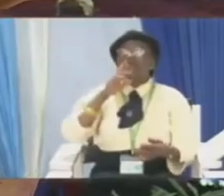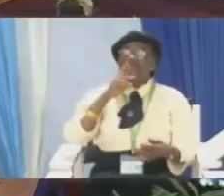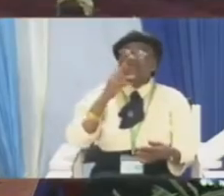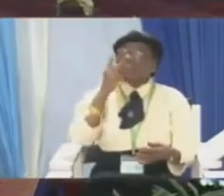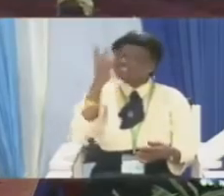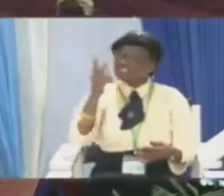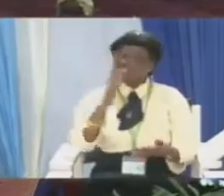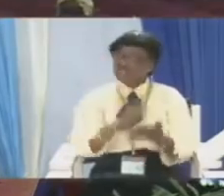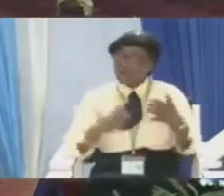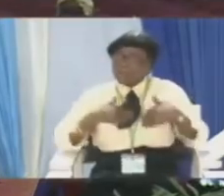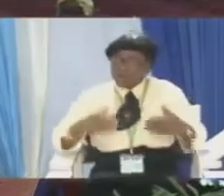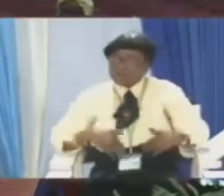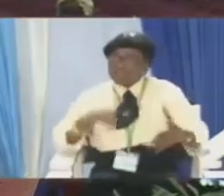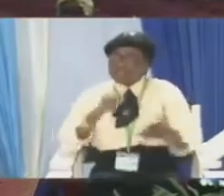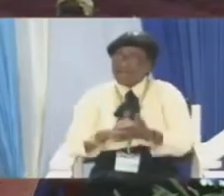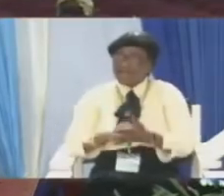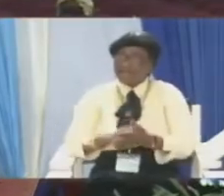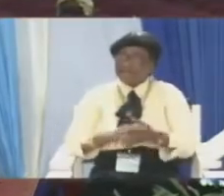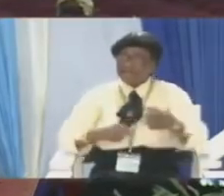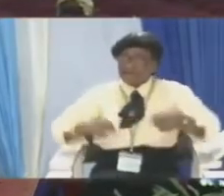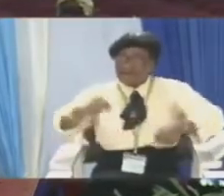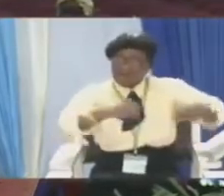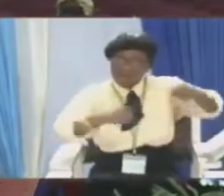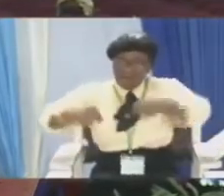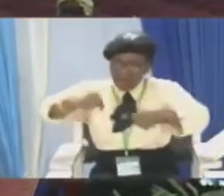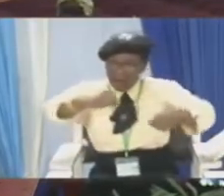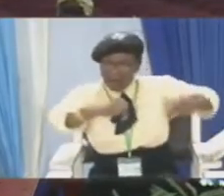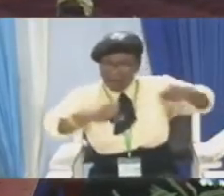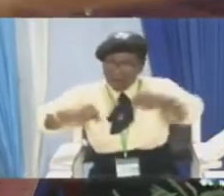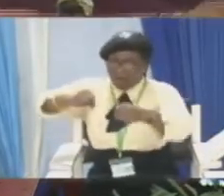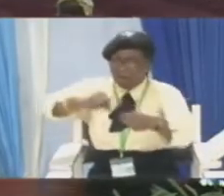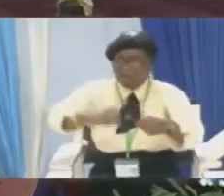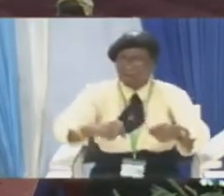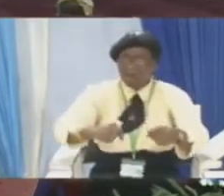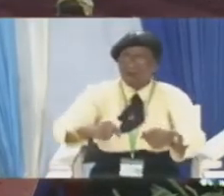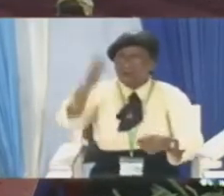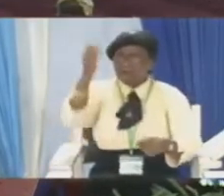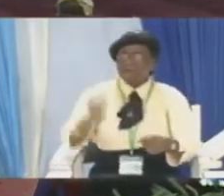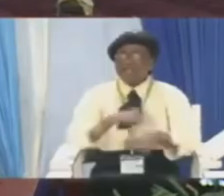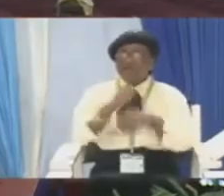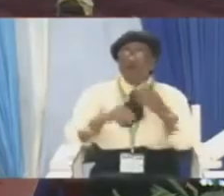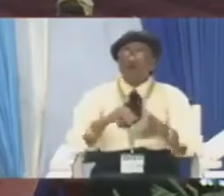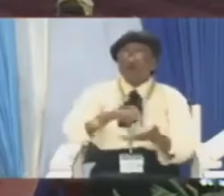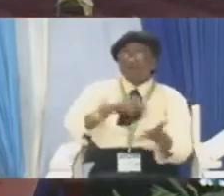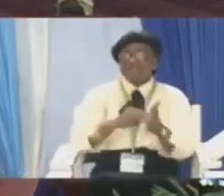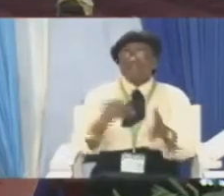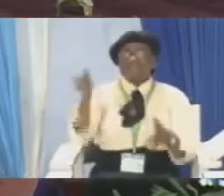somebody that is riding a particular jeep. By all means, they want to ride it.